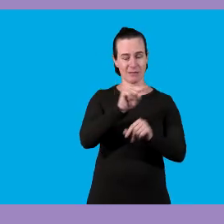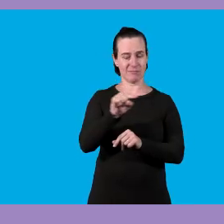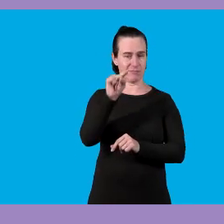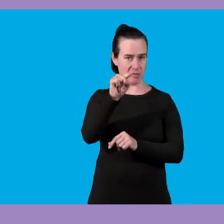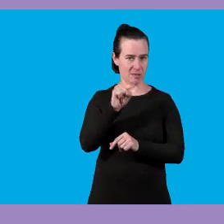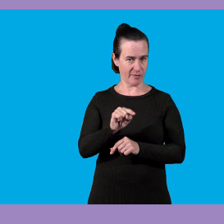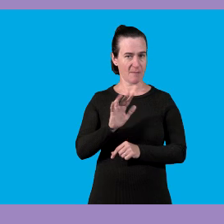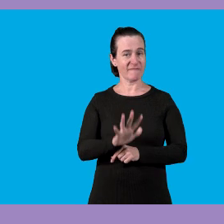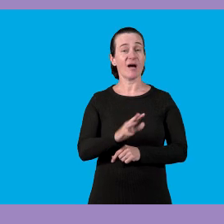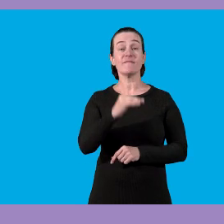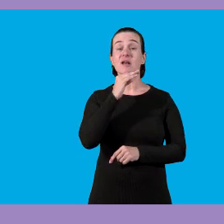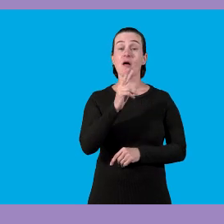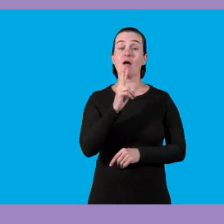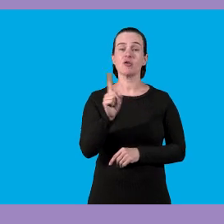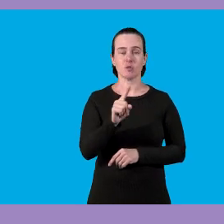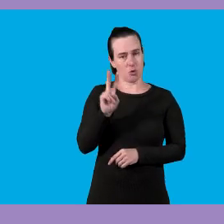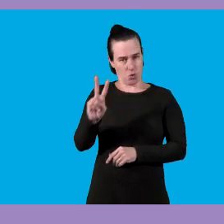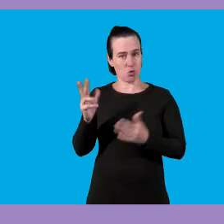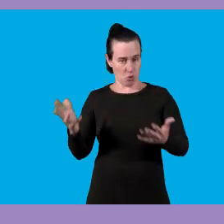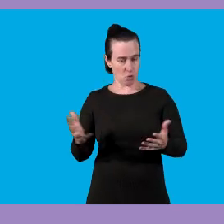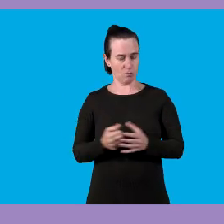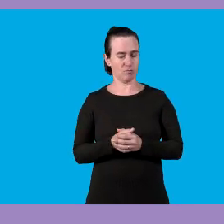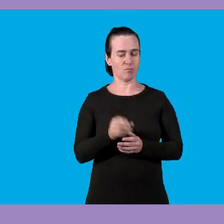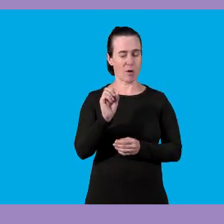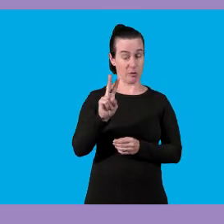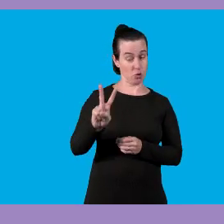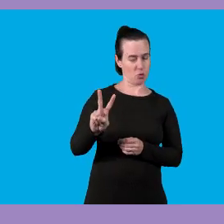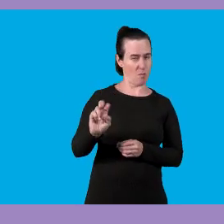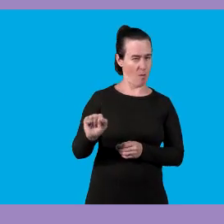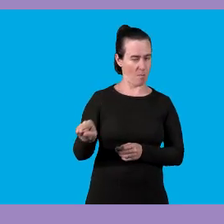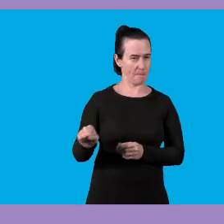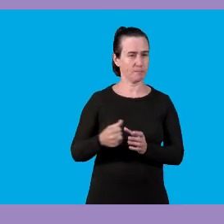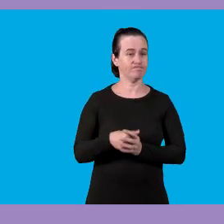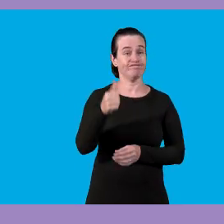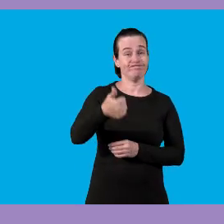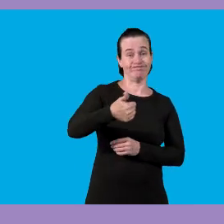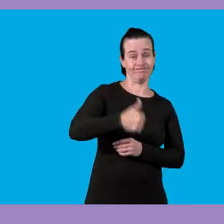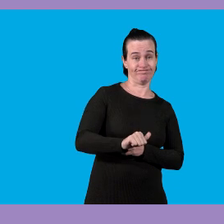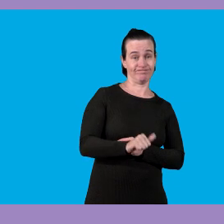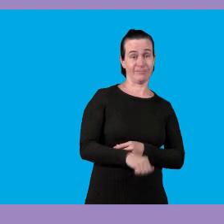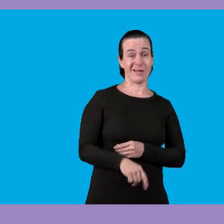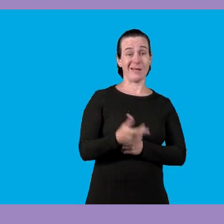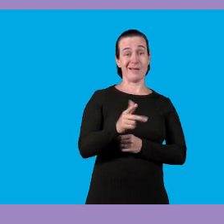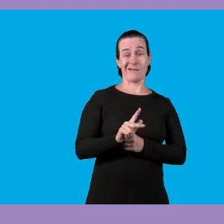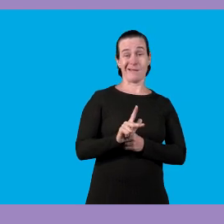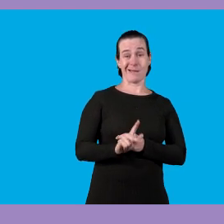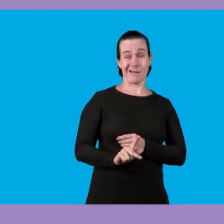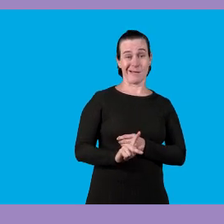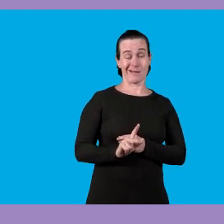10 divided by 5, which gives us 2. Let's look at the next one.